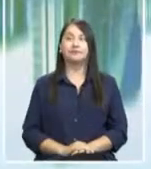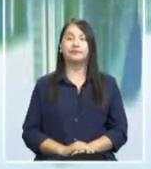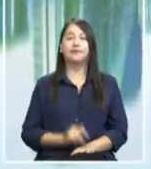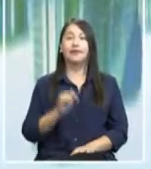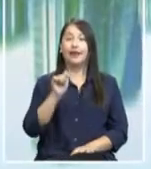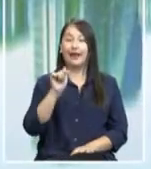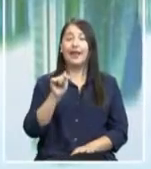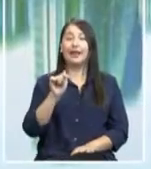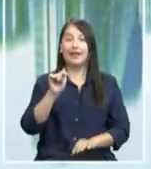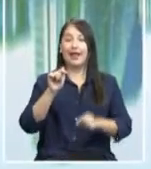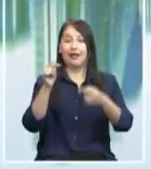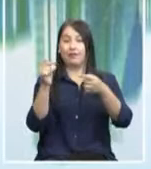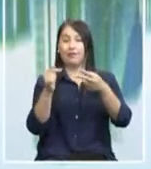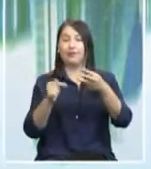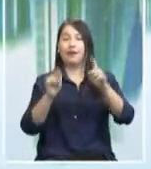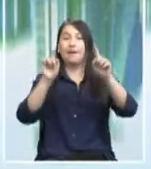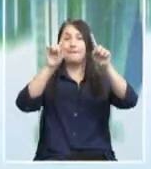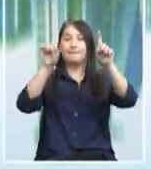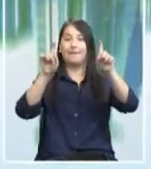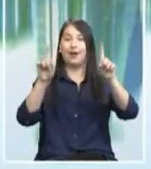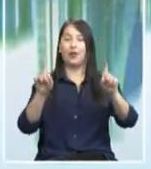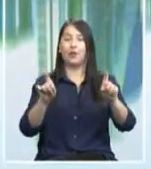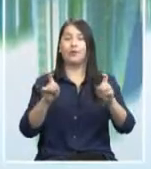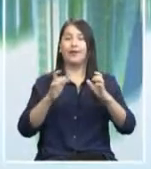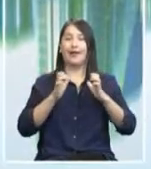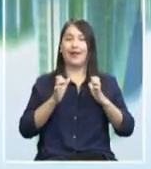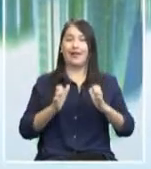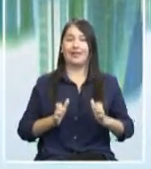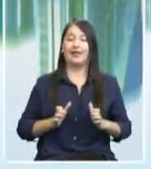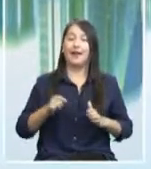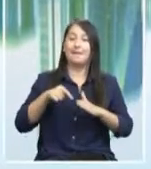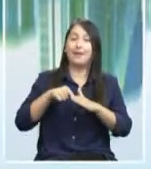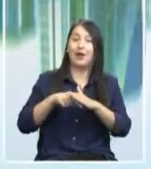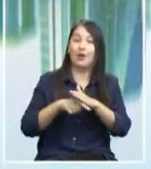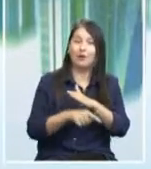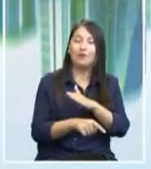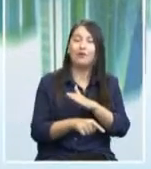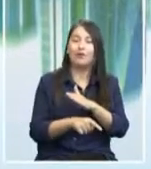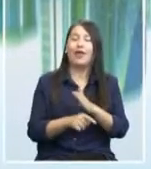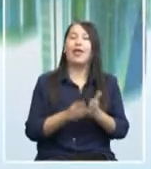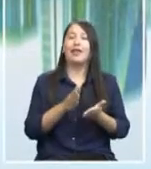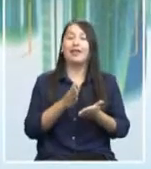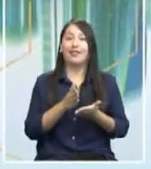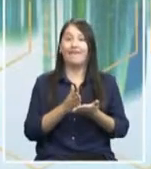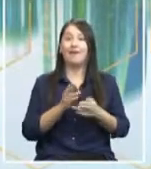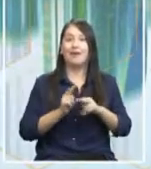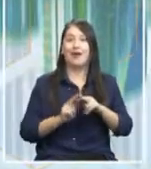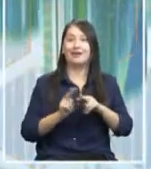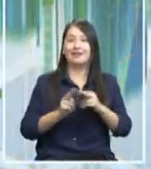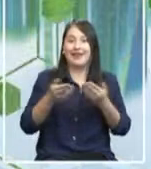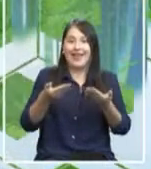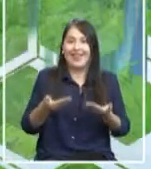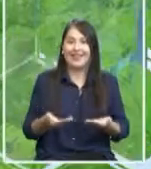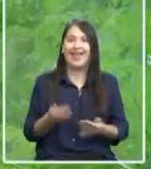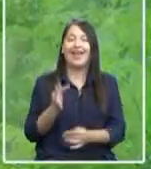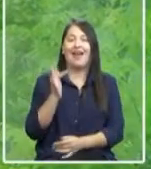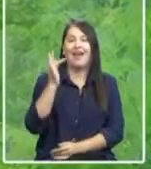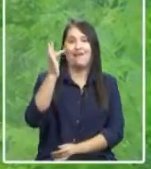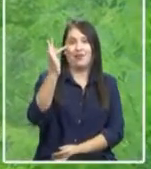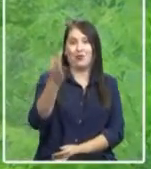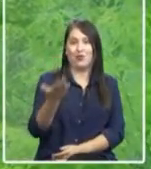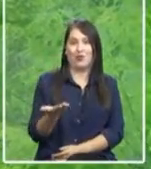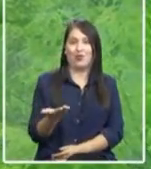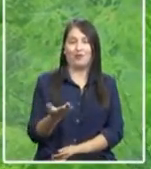that must be confronted as we look into the far future and as we try to achieve sustainability